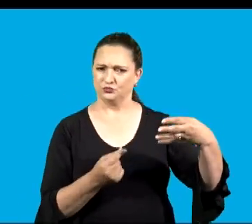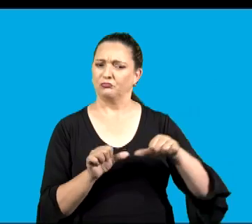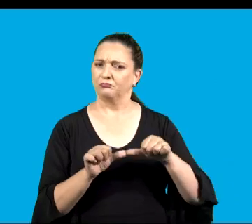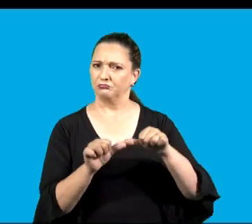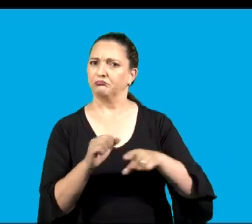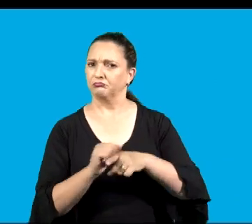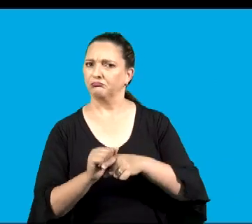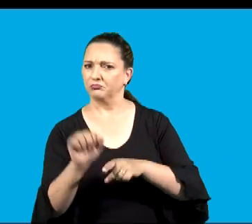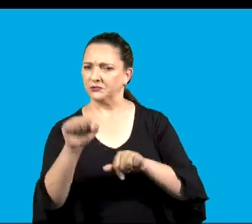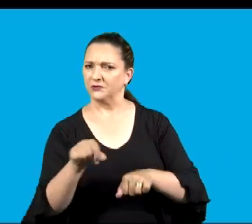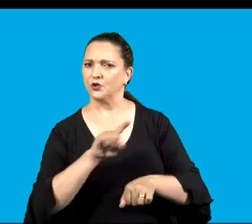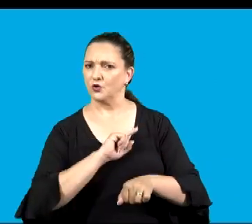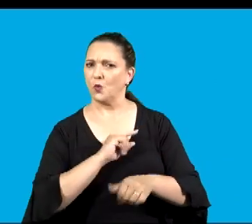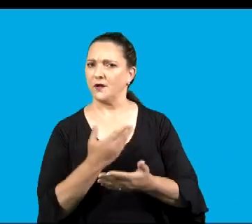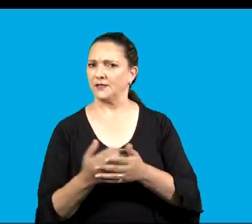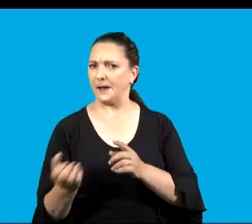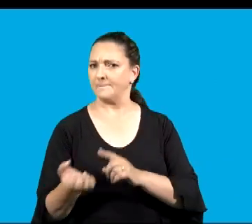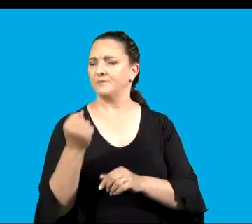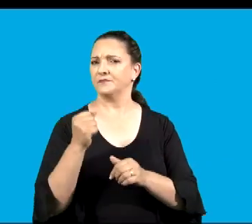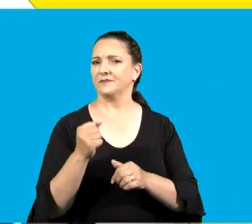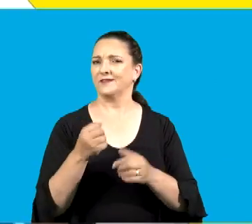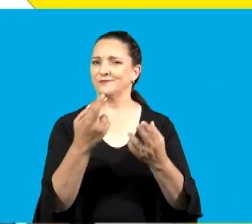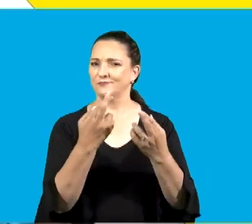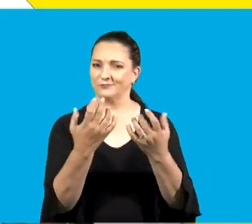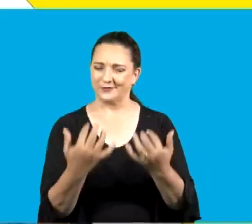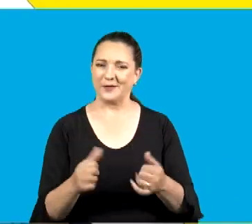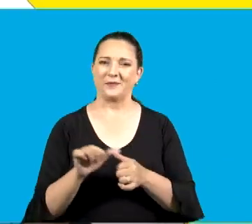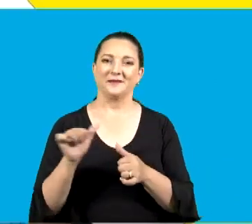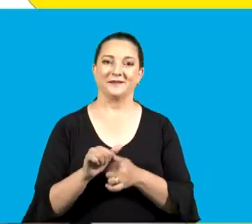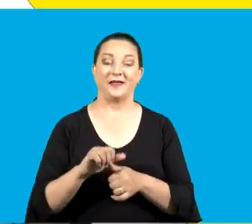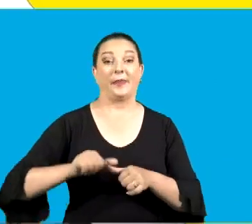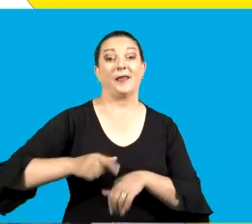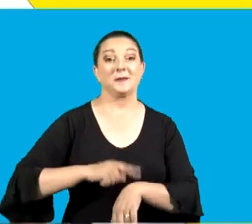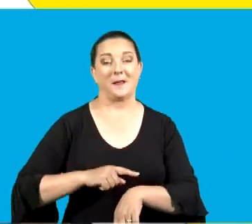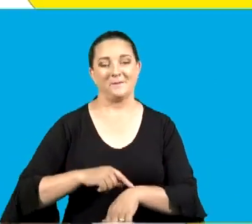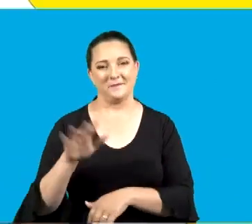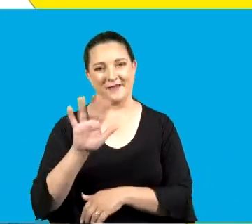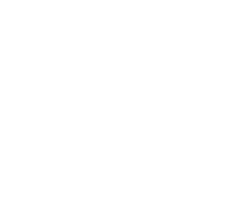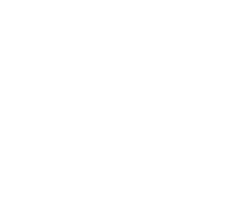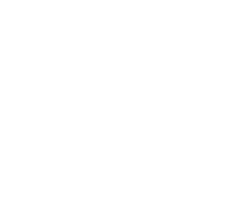continue practicing so that you may achieve better results. Until next time, it is goodbye.